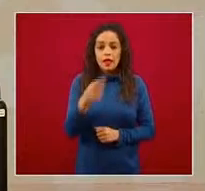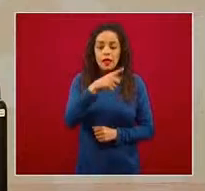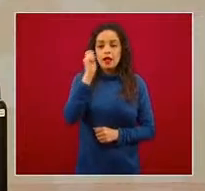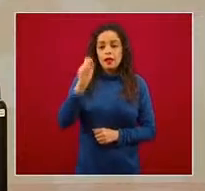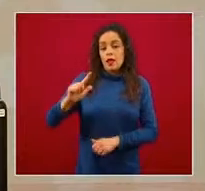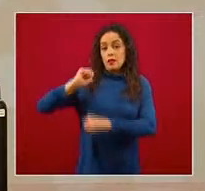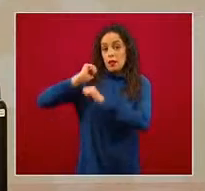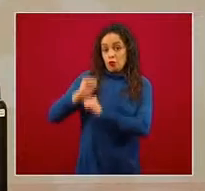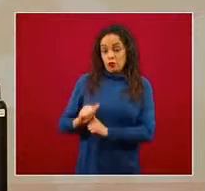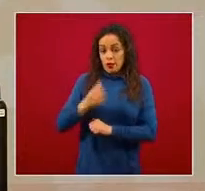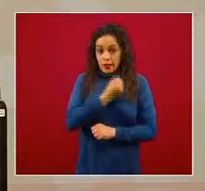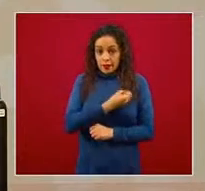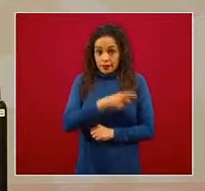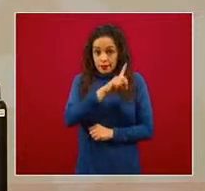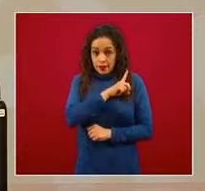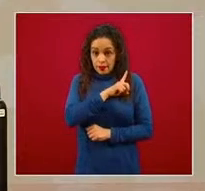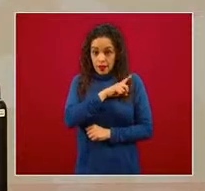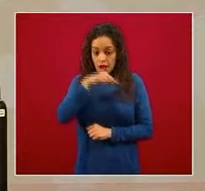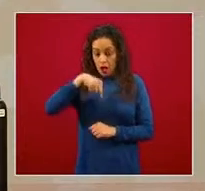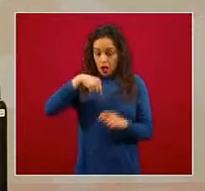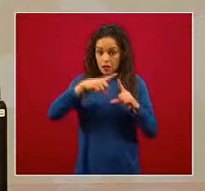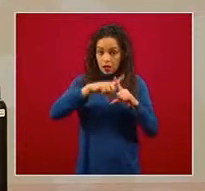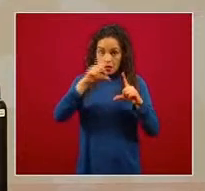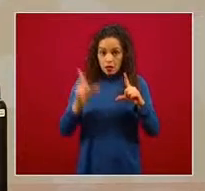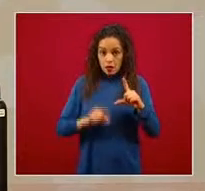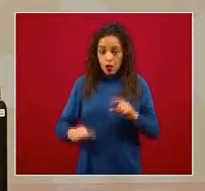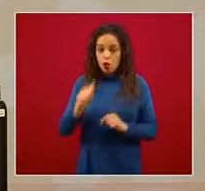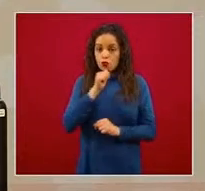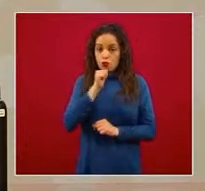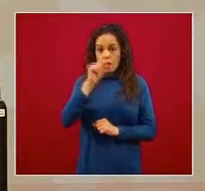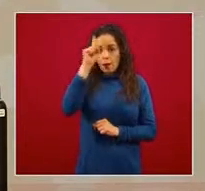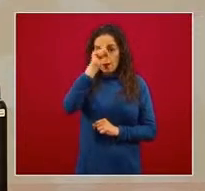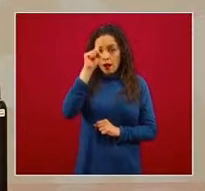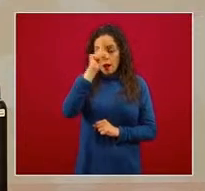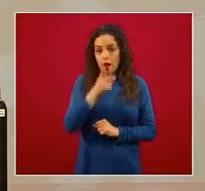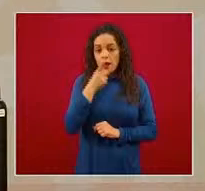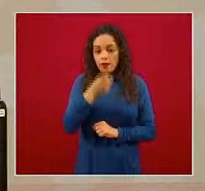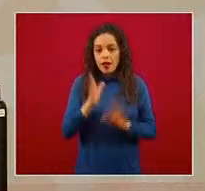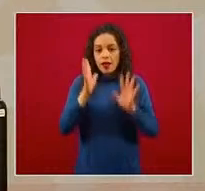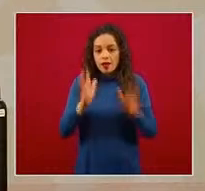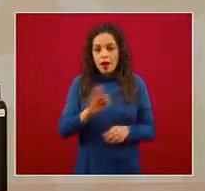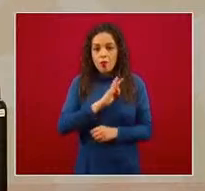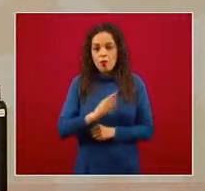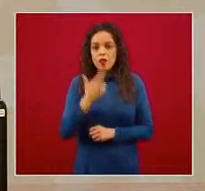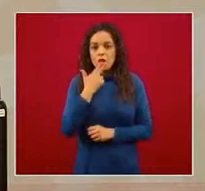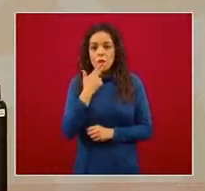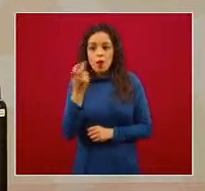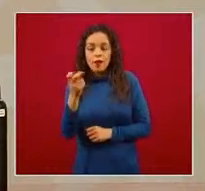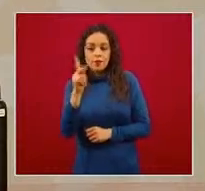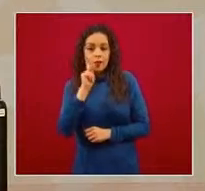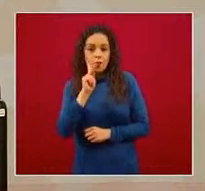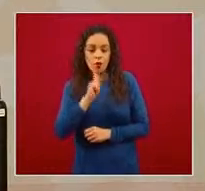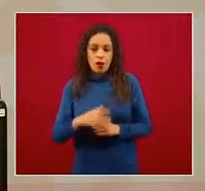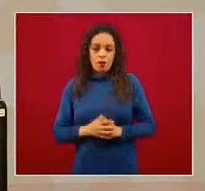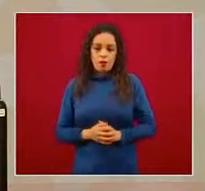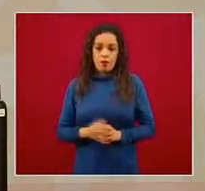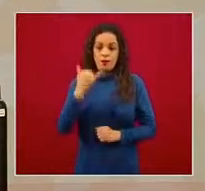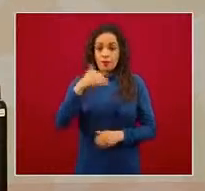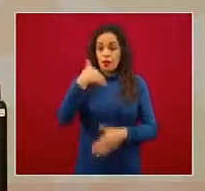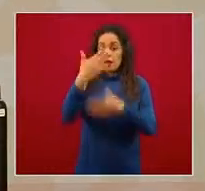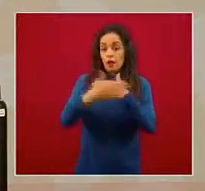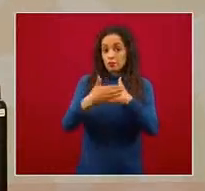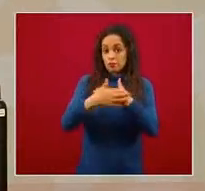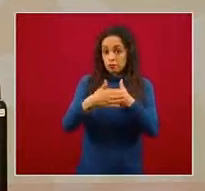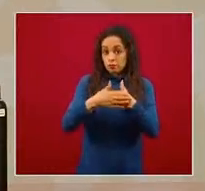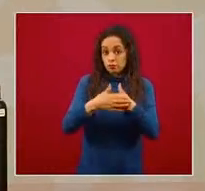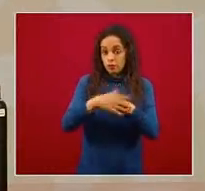Moreover, health authorities of the country have not recommended the use of these tests. Now, quite